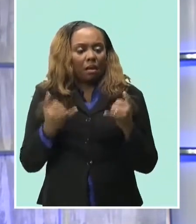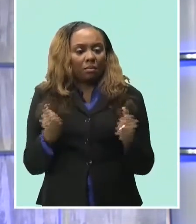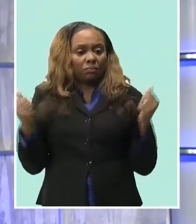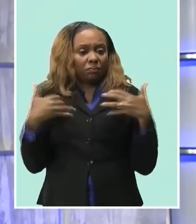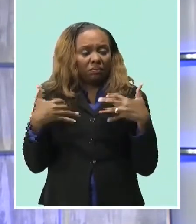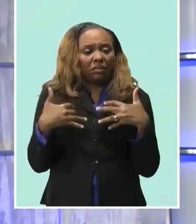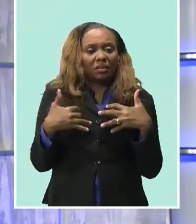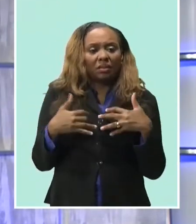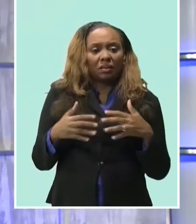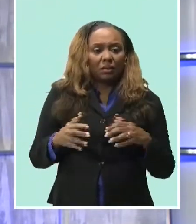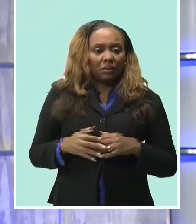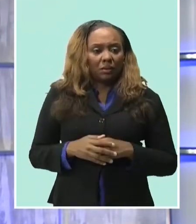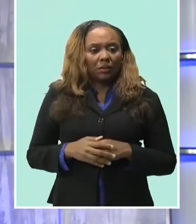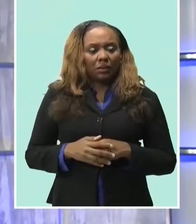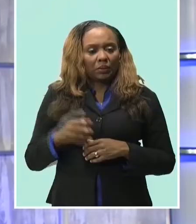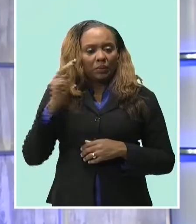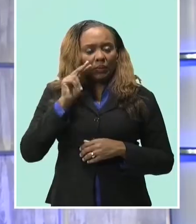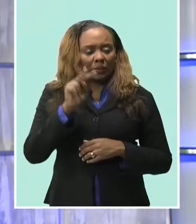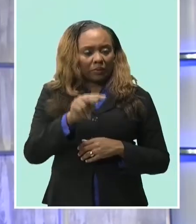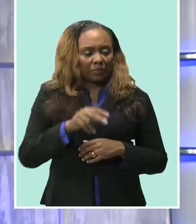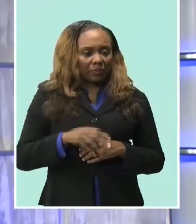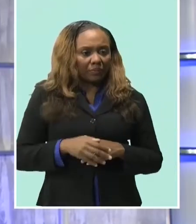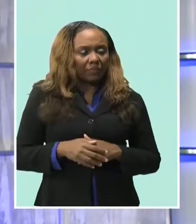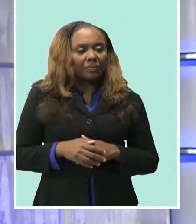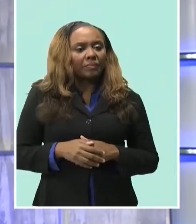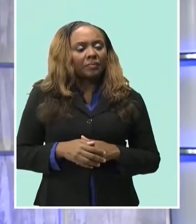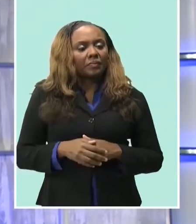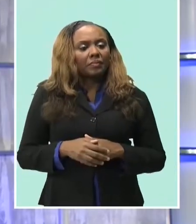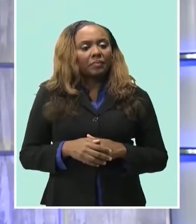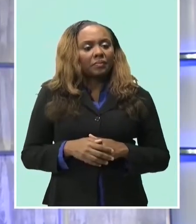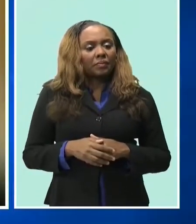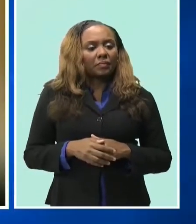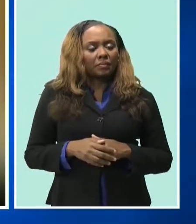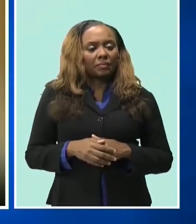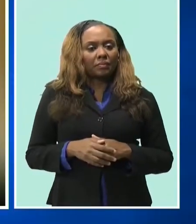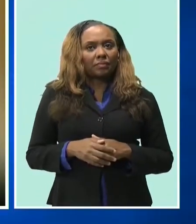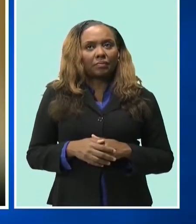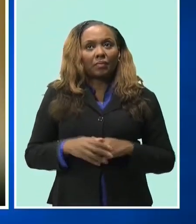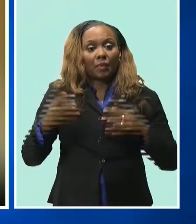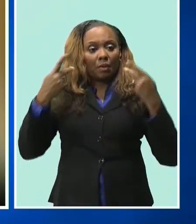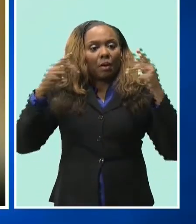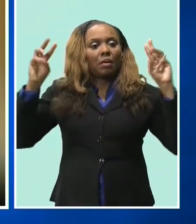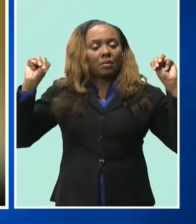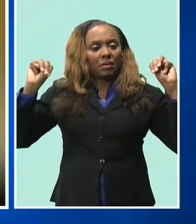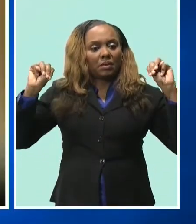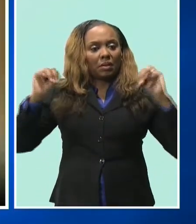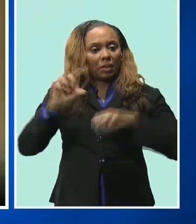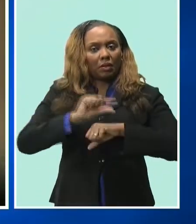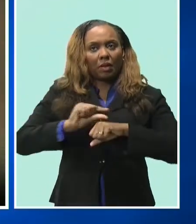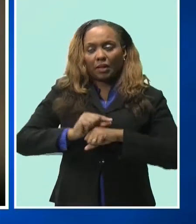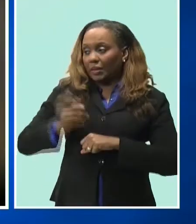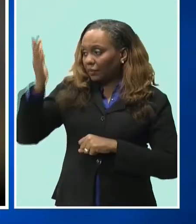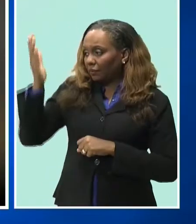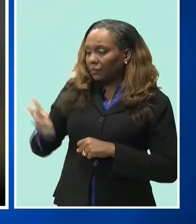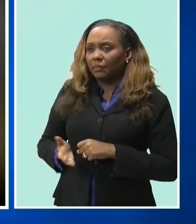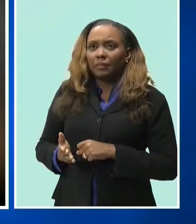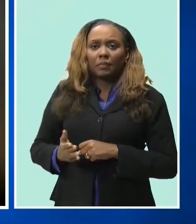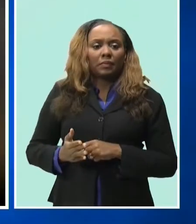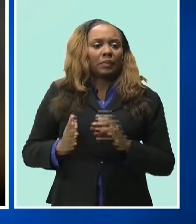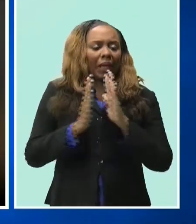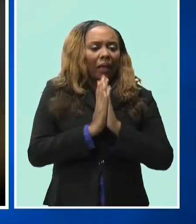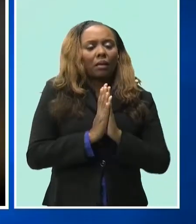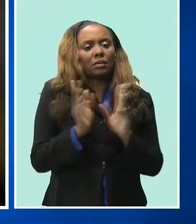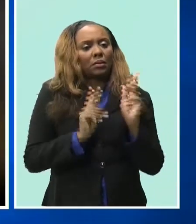their lives. We have a report from GBN Grenada. Prime Minister Dr. Keith Mitchell made a fervent plea